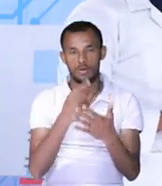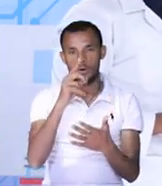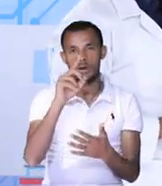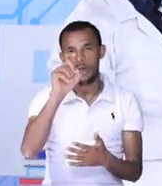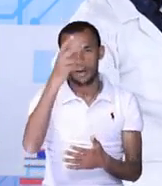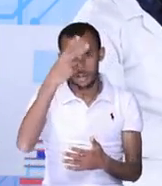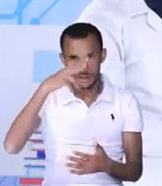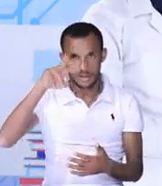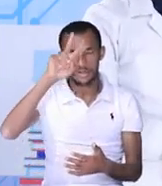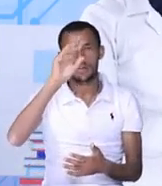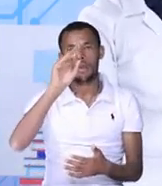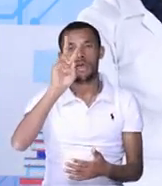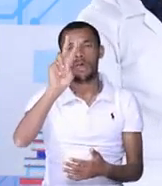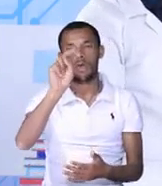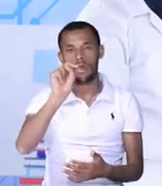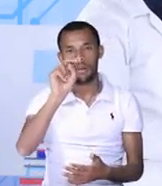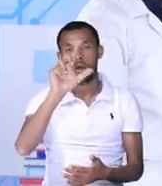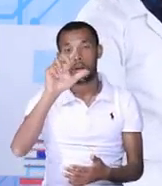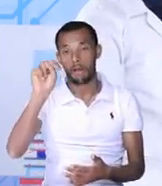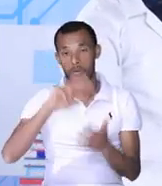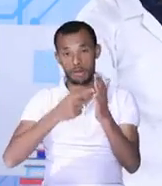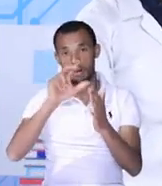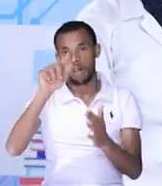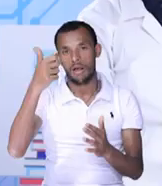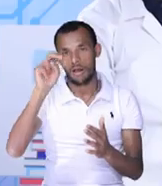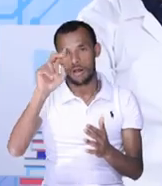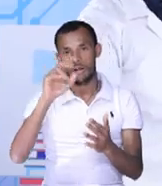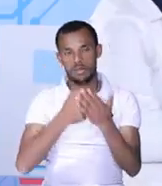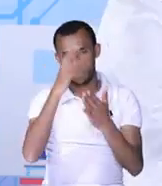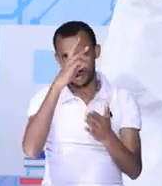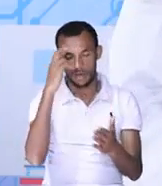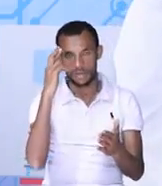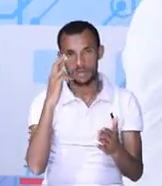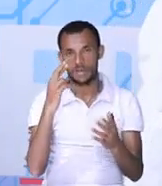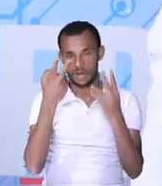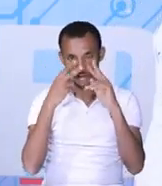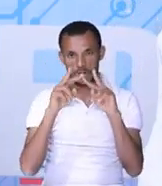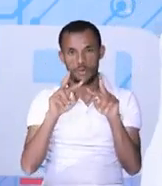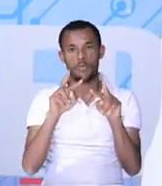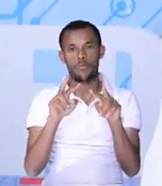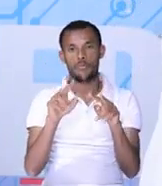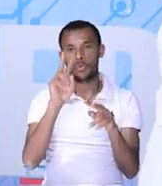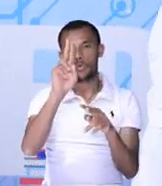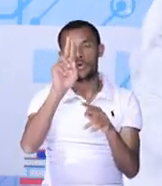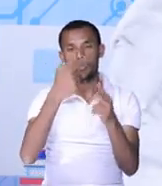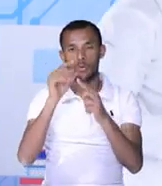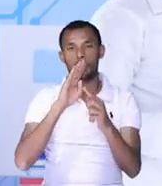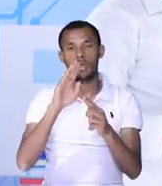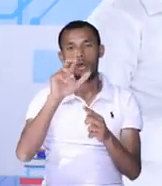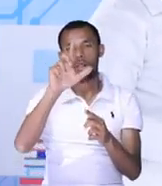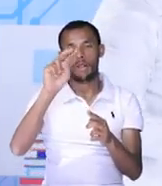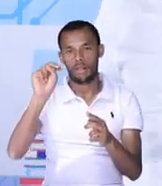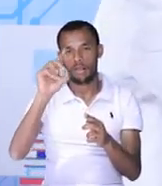x raised to n ln x dx, in this case assume u to be ln